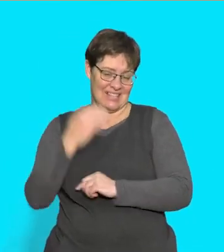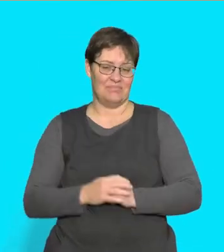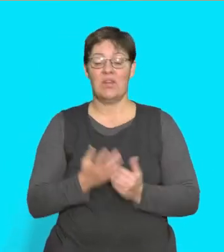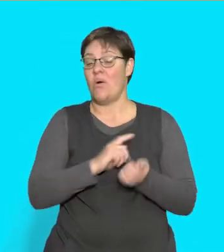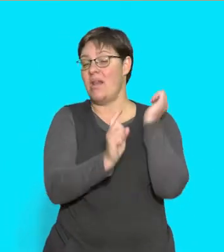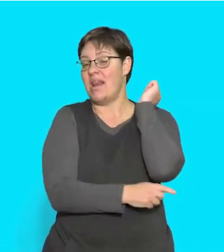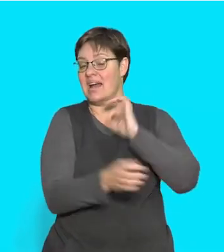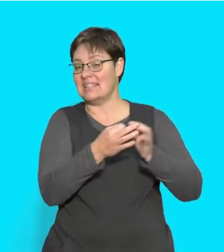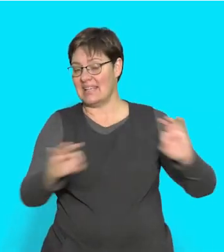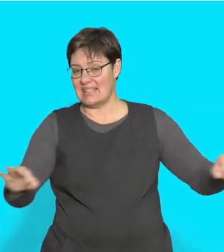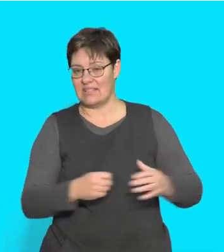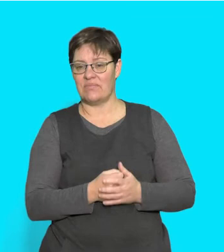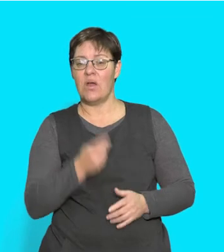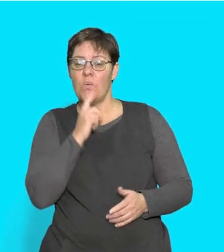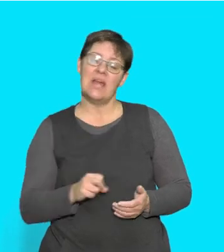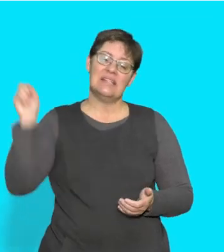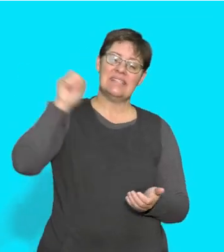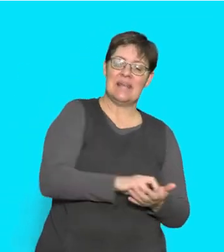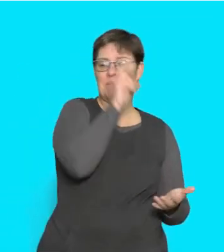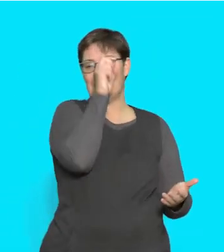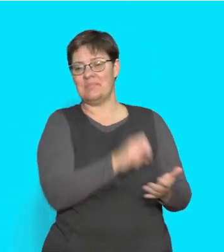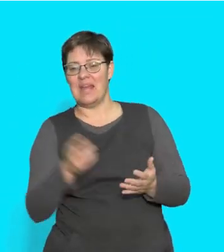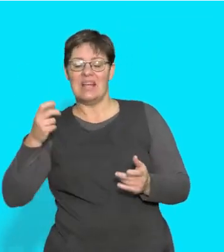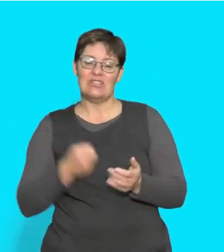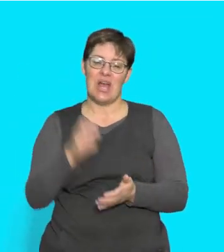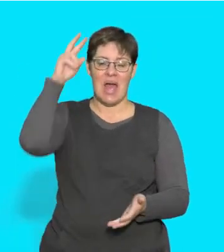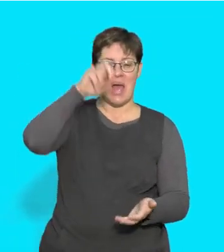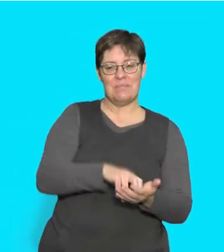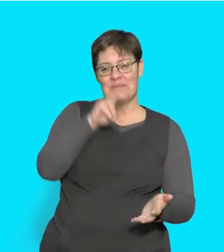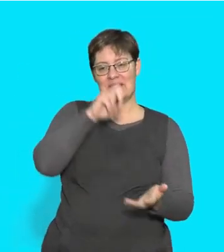Repeat. We skipped and jumped and had fun.